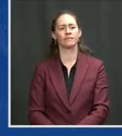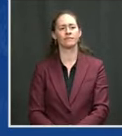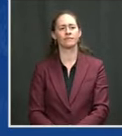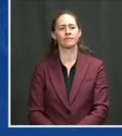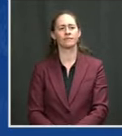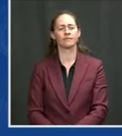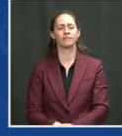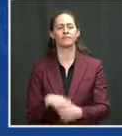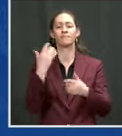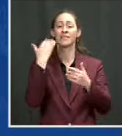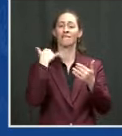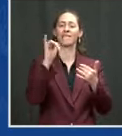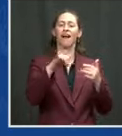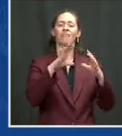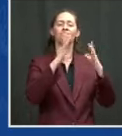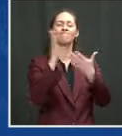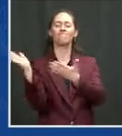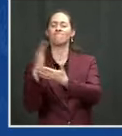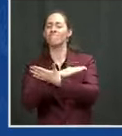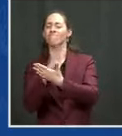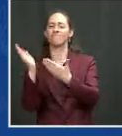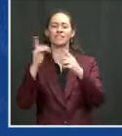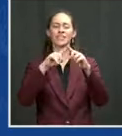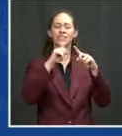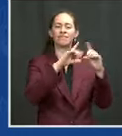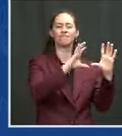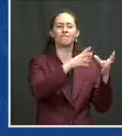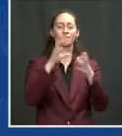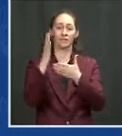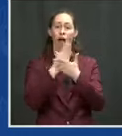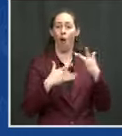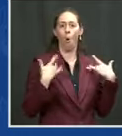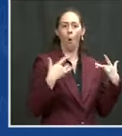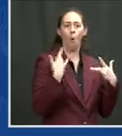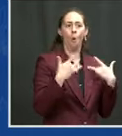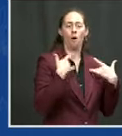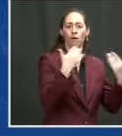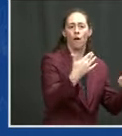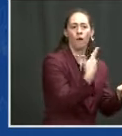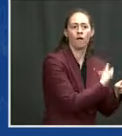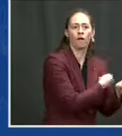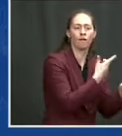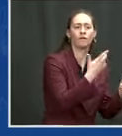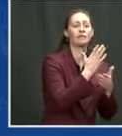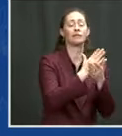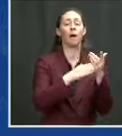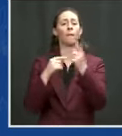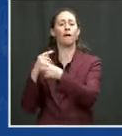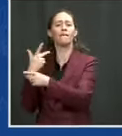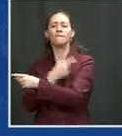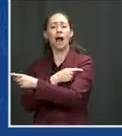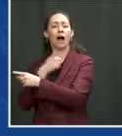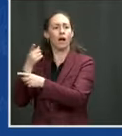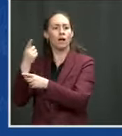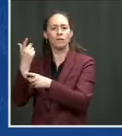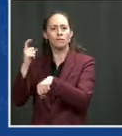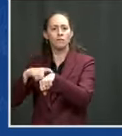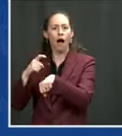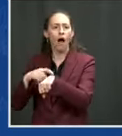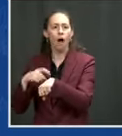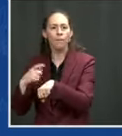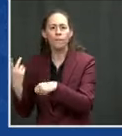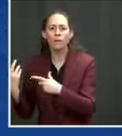busy or the the vaccine period phase. These are people that that refuse to get it. They're just they just haven't gotten around